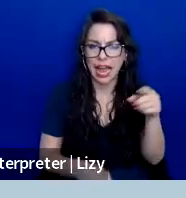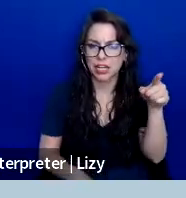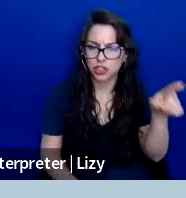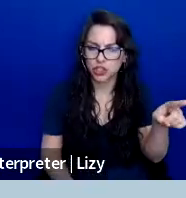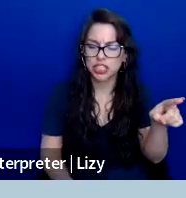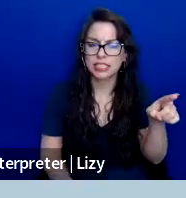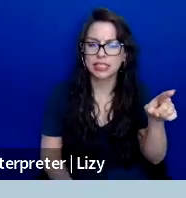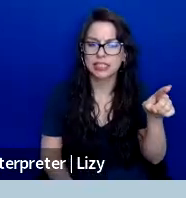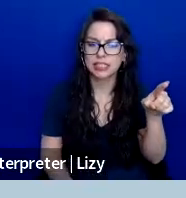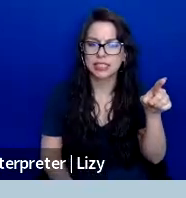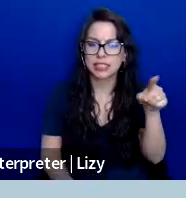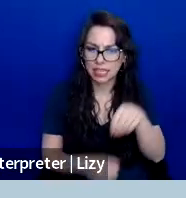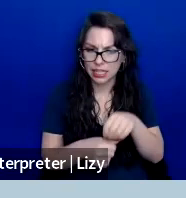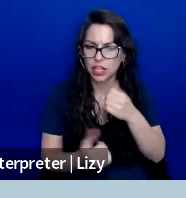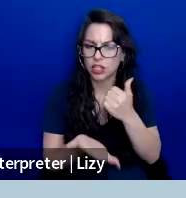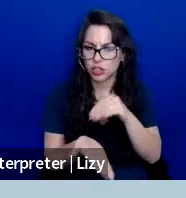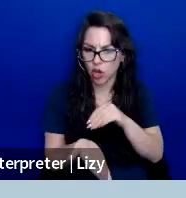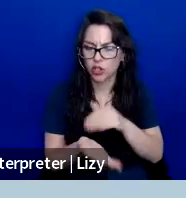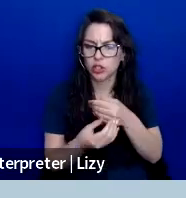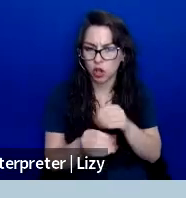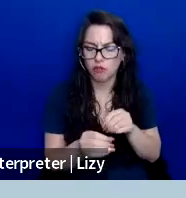to figure out what's going to happen next.